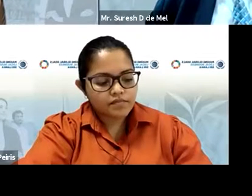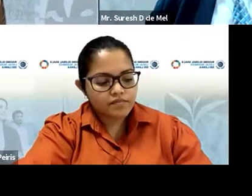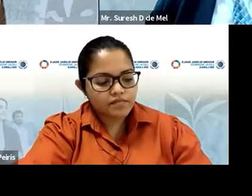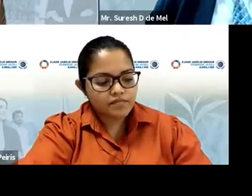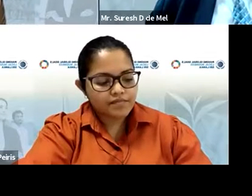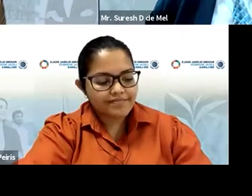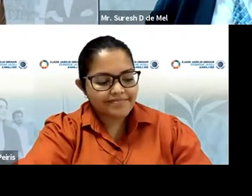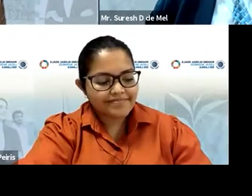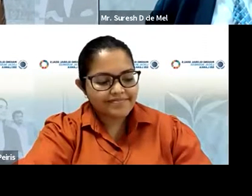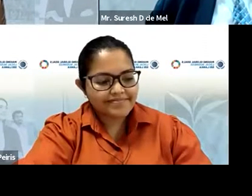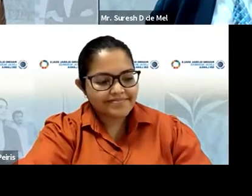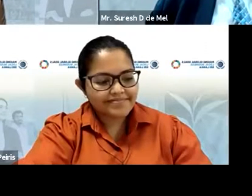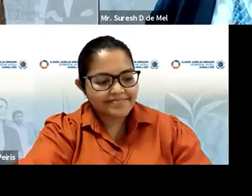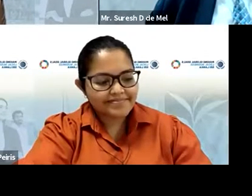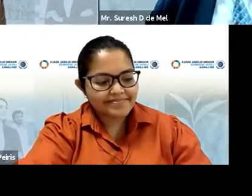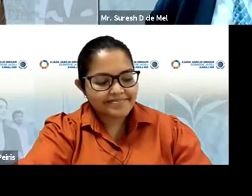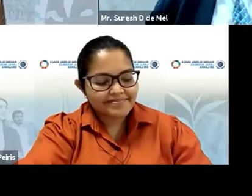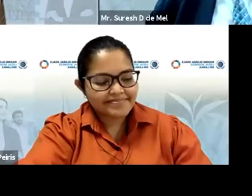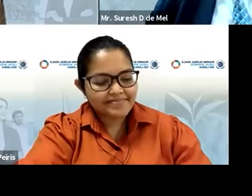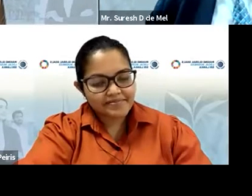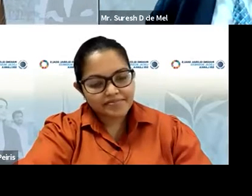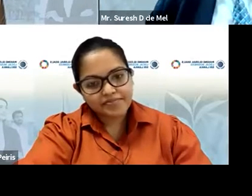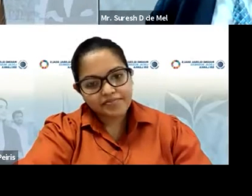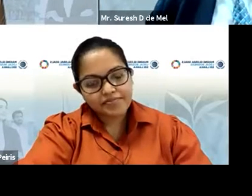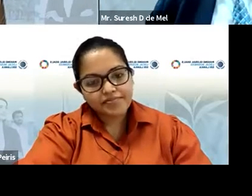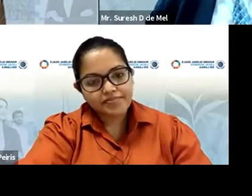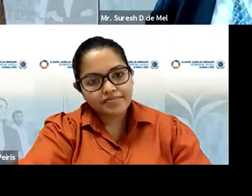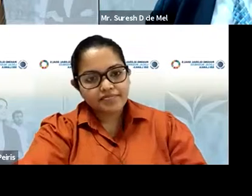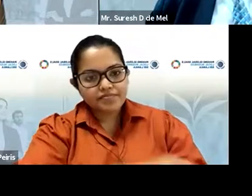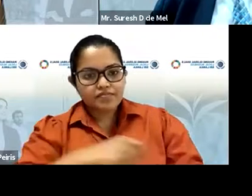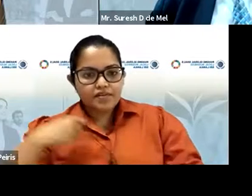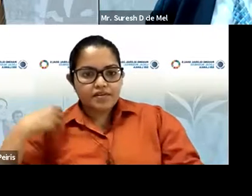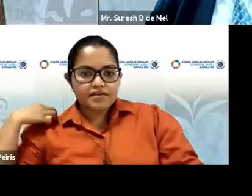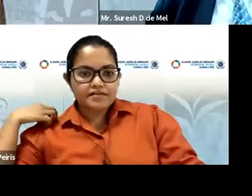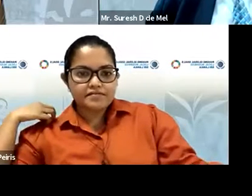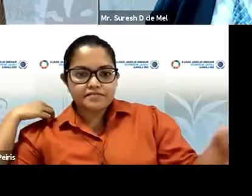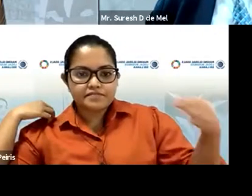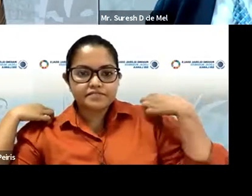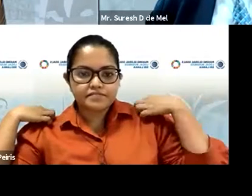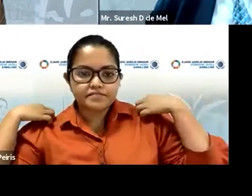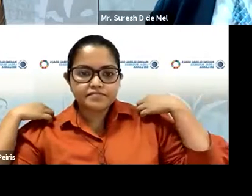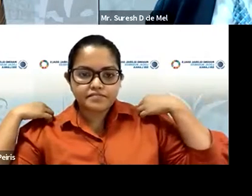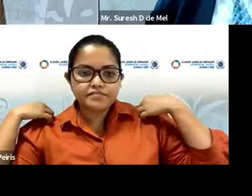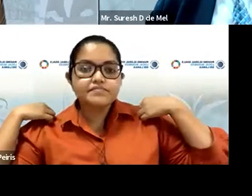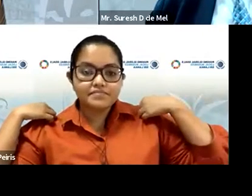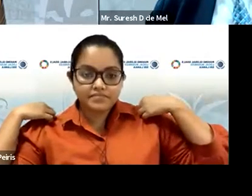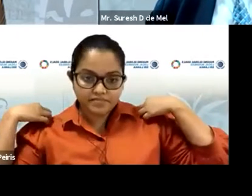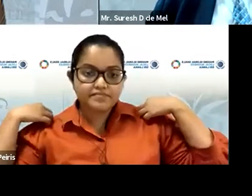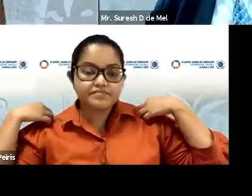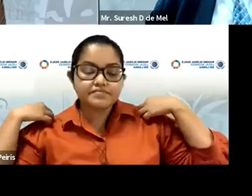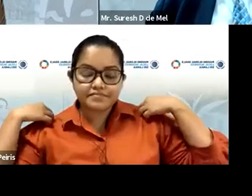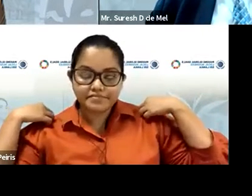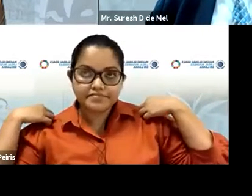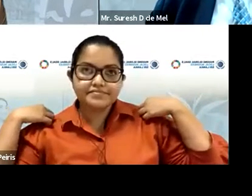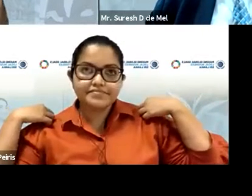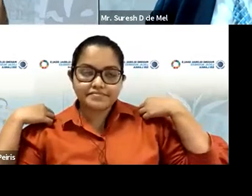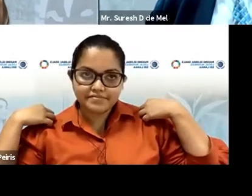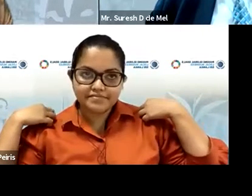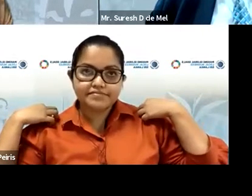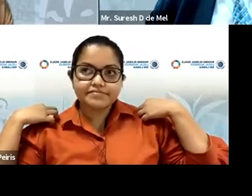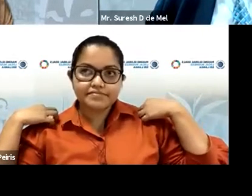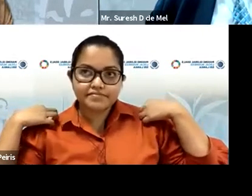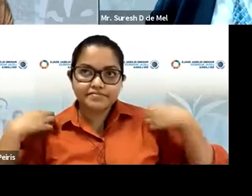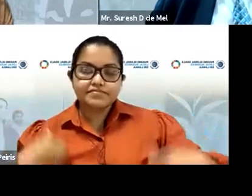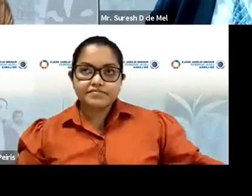mile. I think it's all about growing the pie versus splitting the pie. And I think that is a